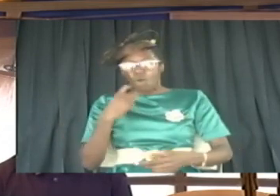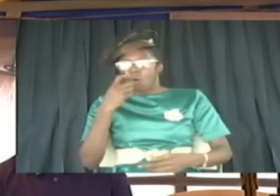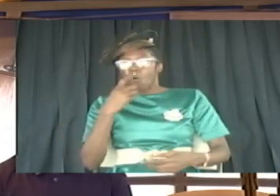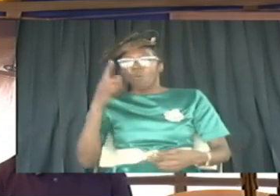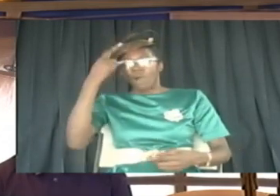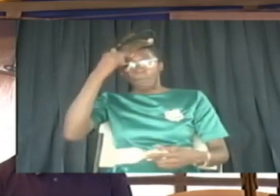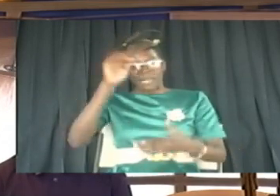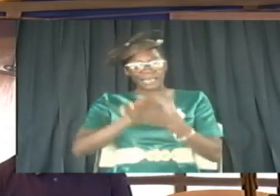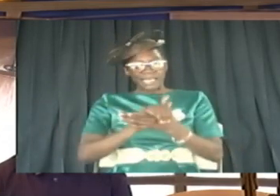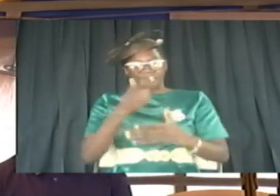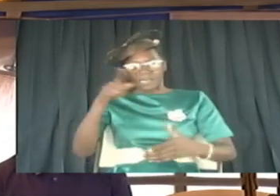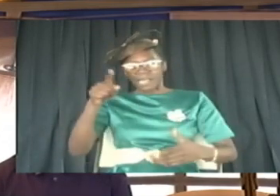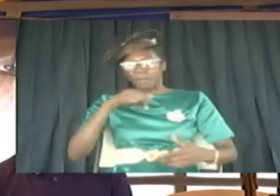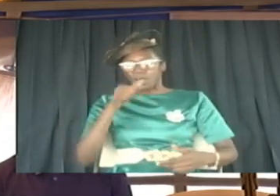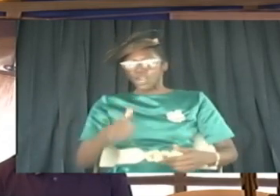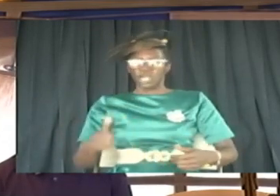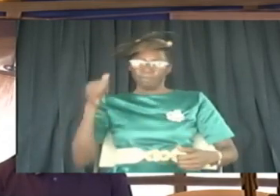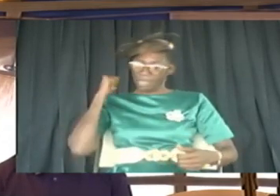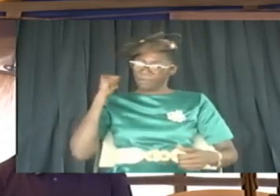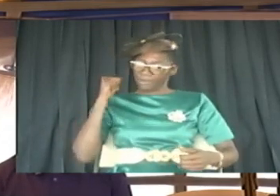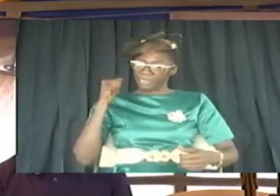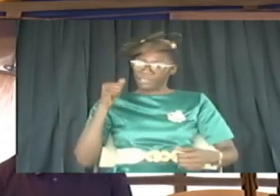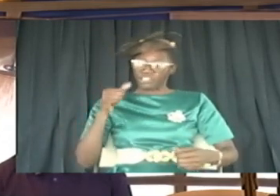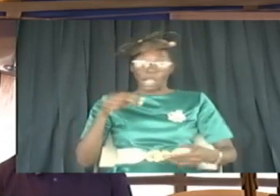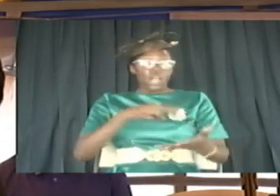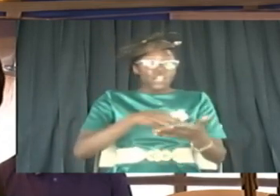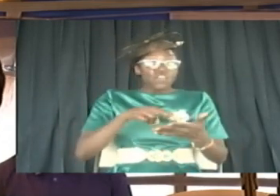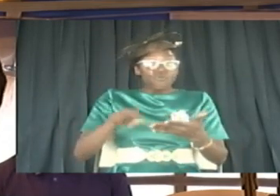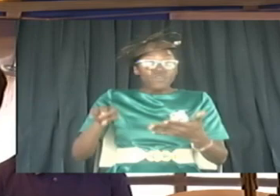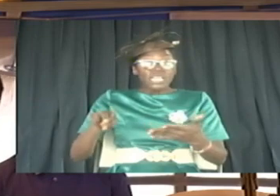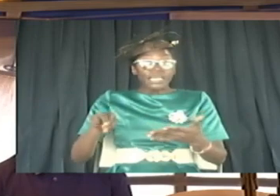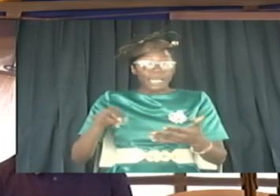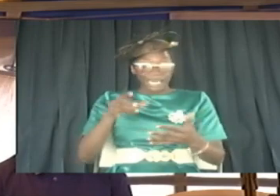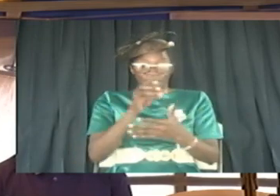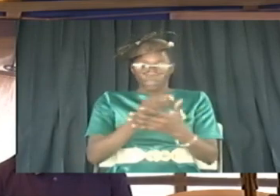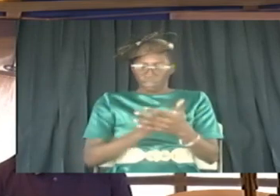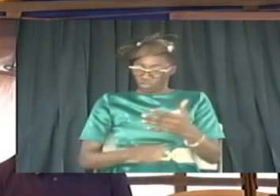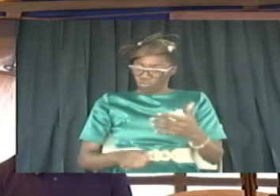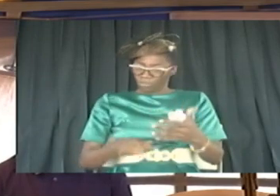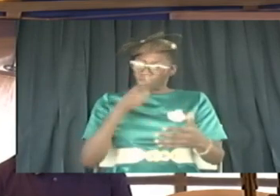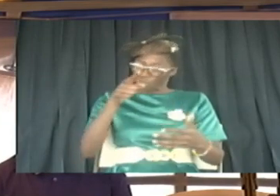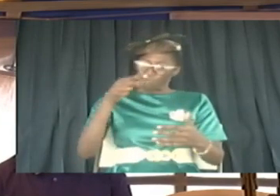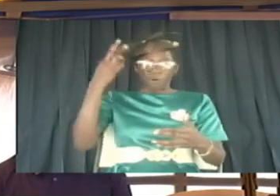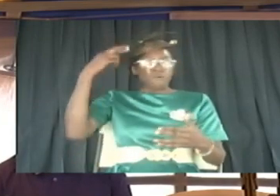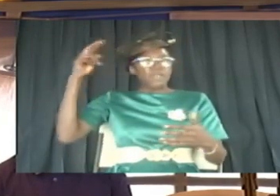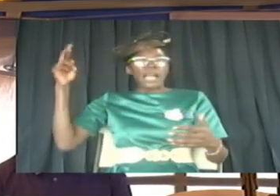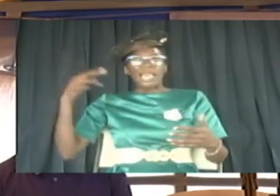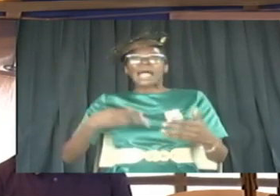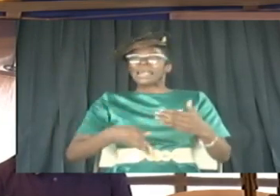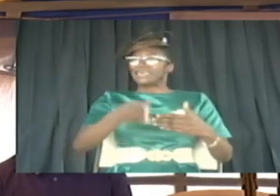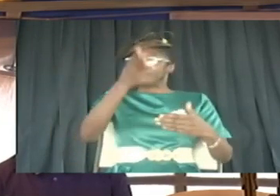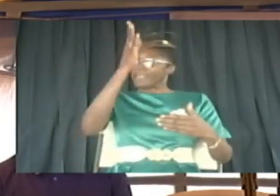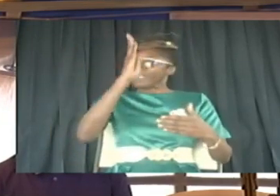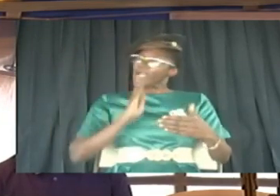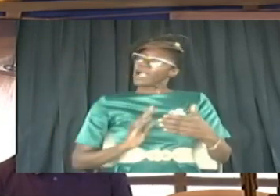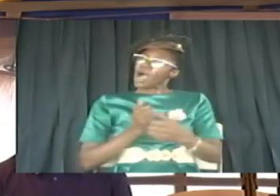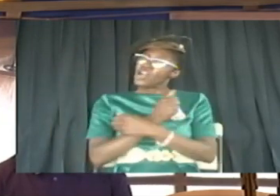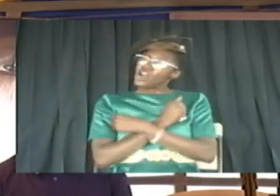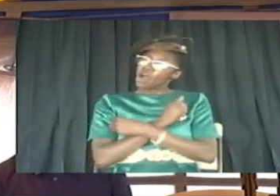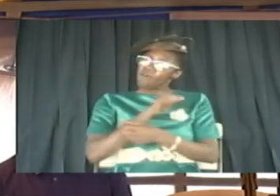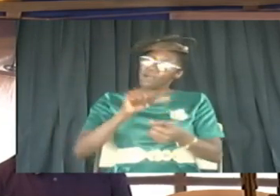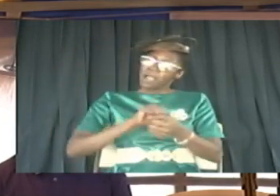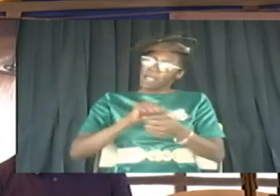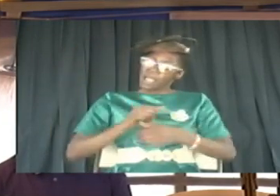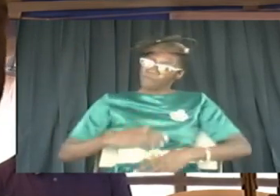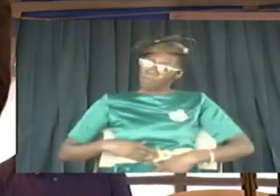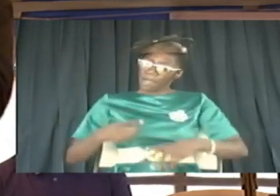not perish. By reading into that scripture, we realize that God loves all of us, and that is a fact.